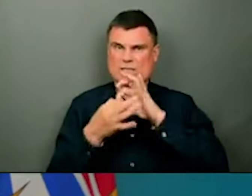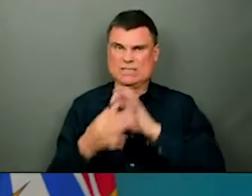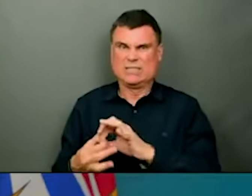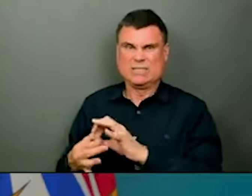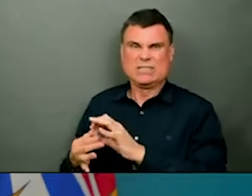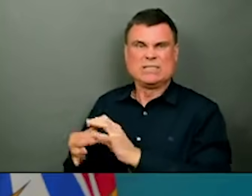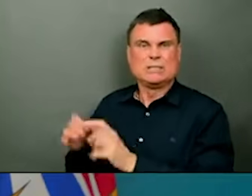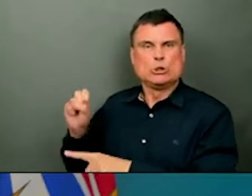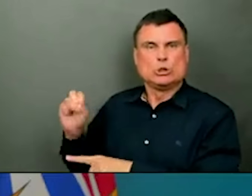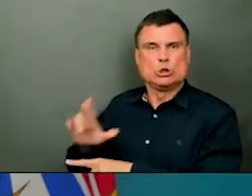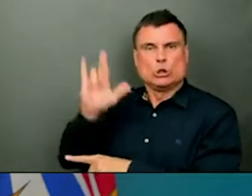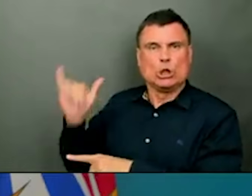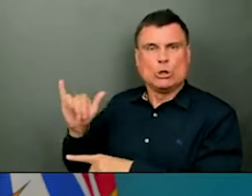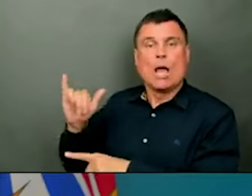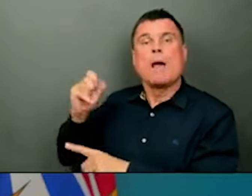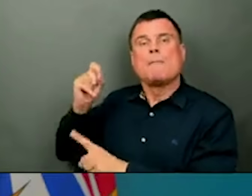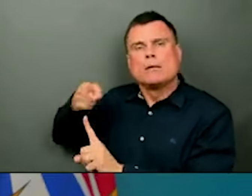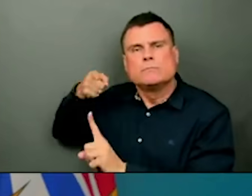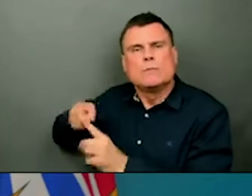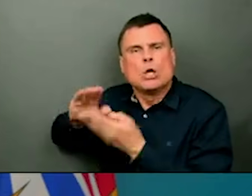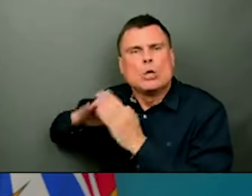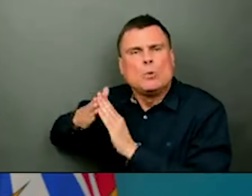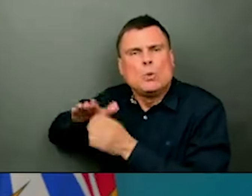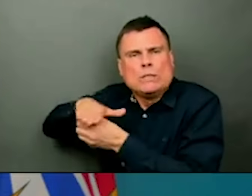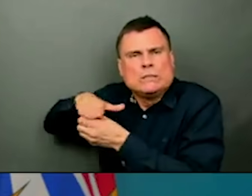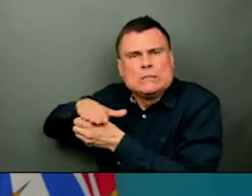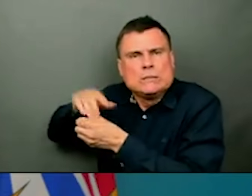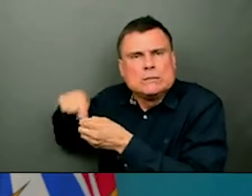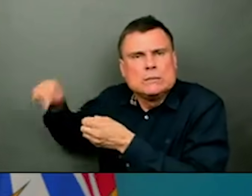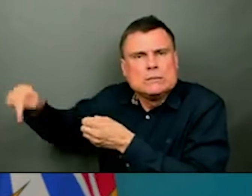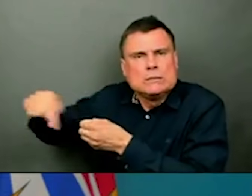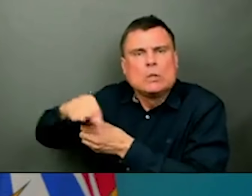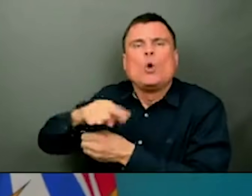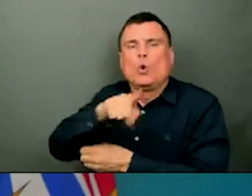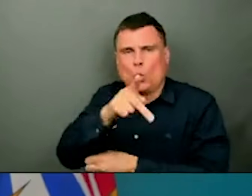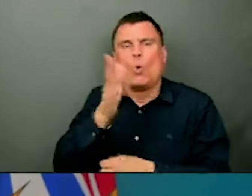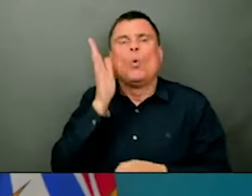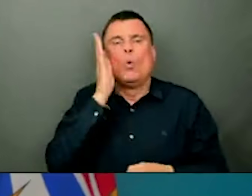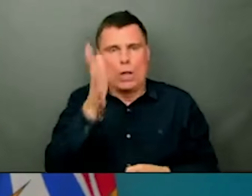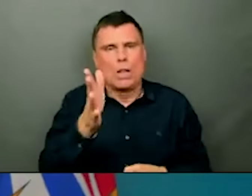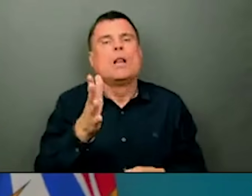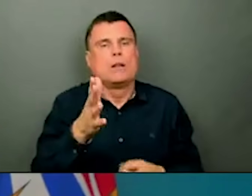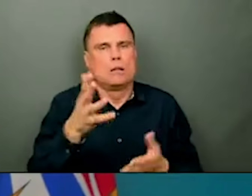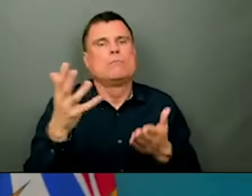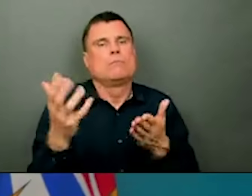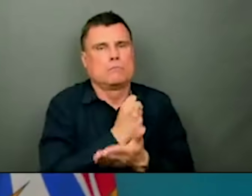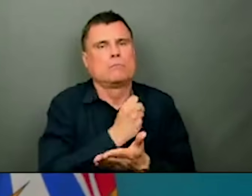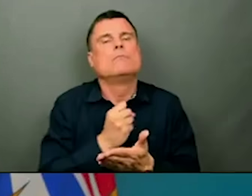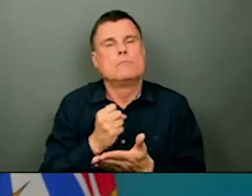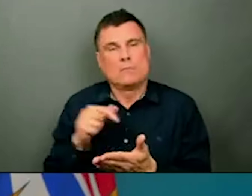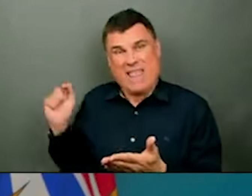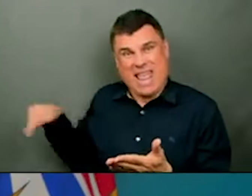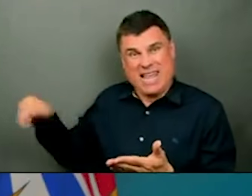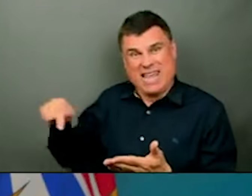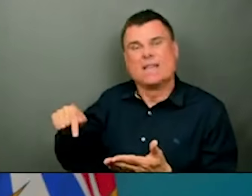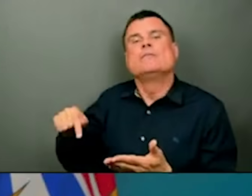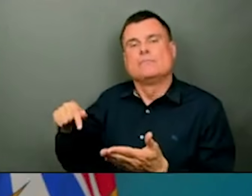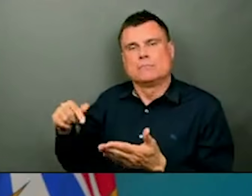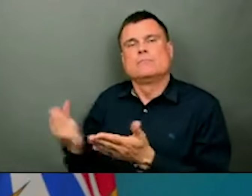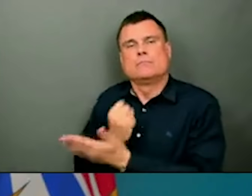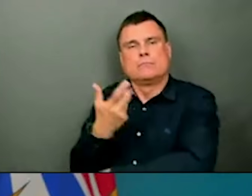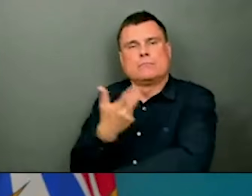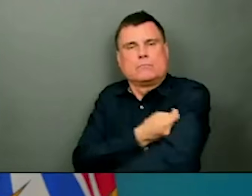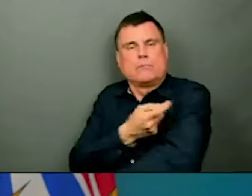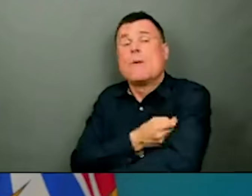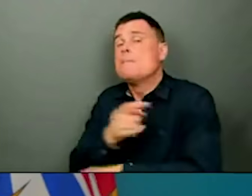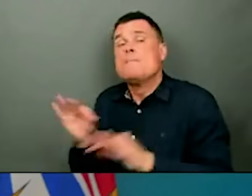be opportunities in Surrey to be vaccinated. And the absolute key to it is to register, and